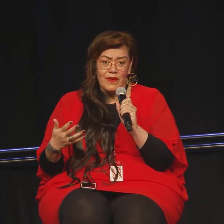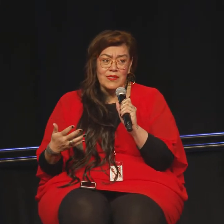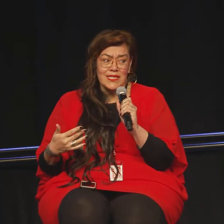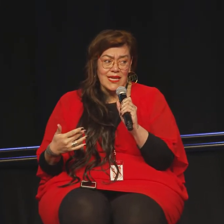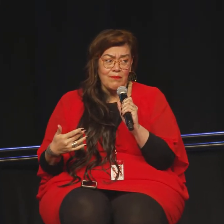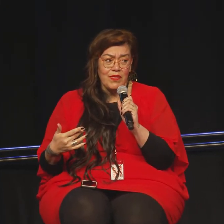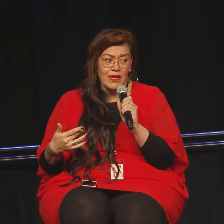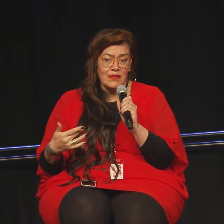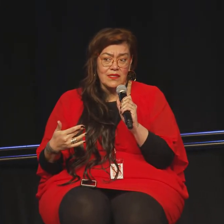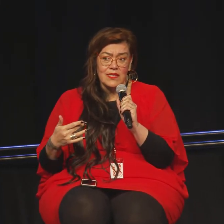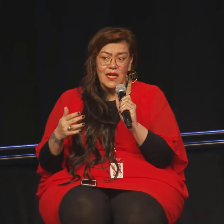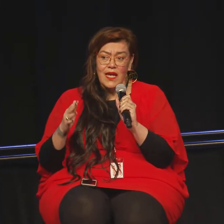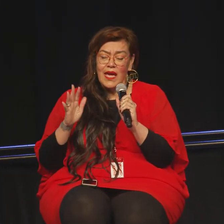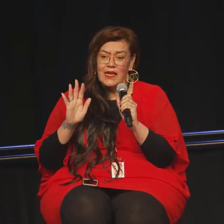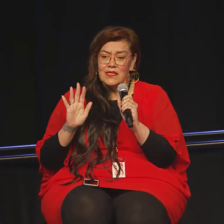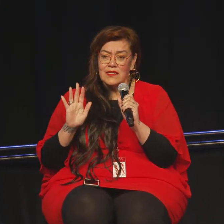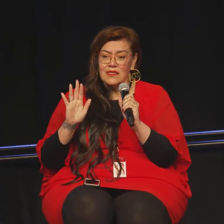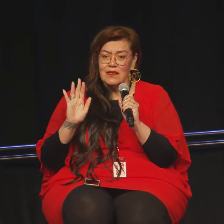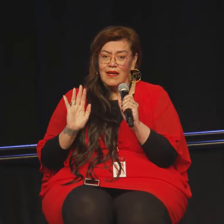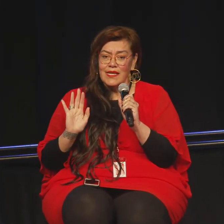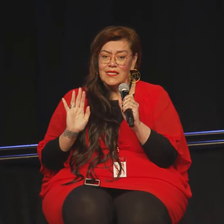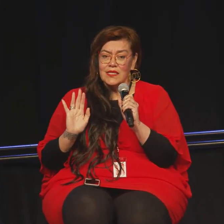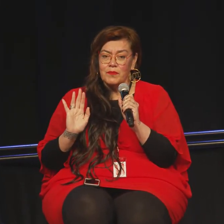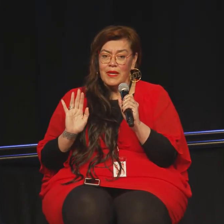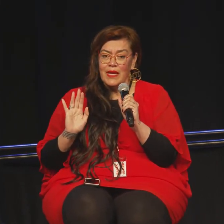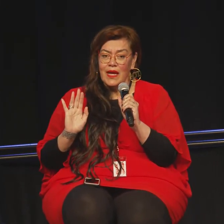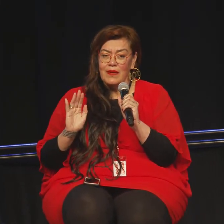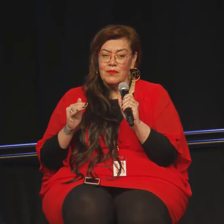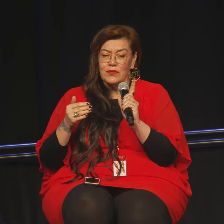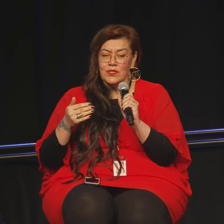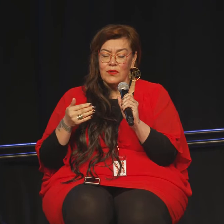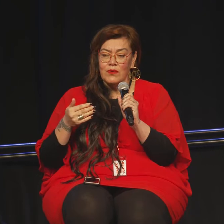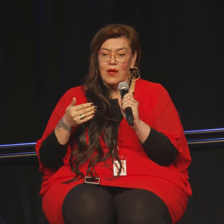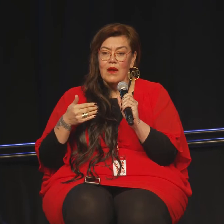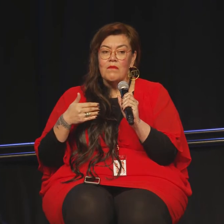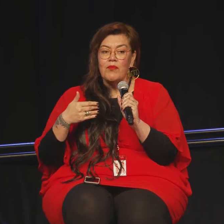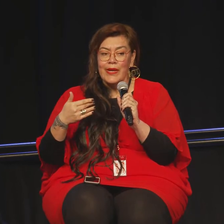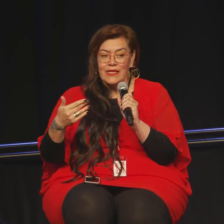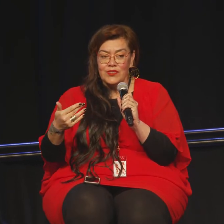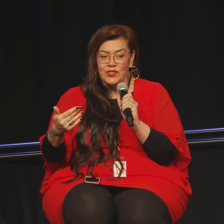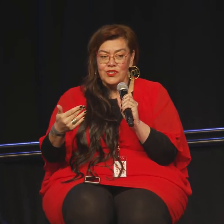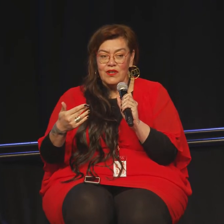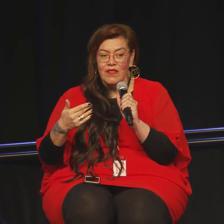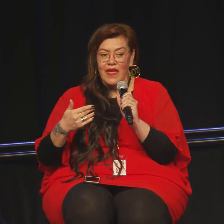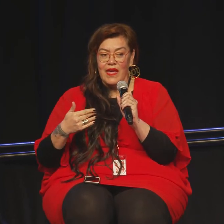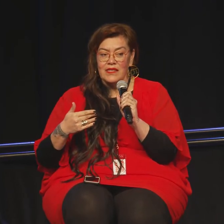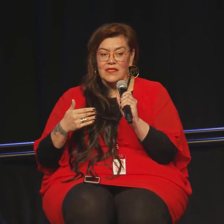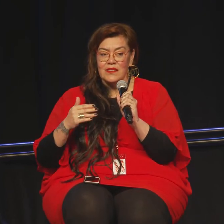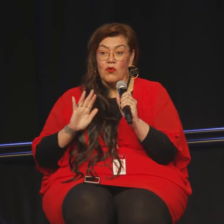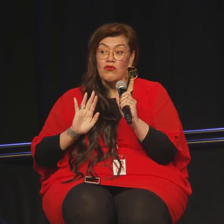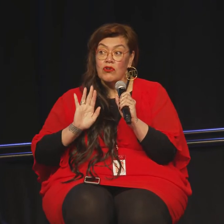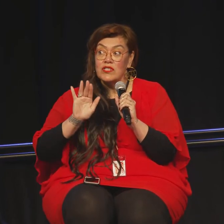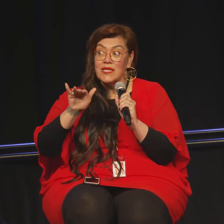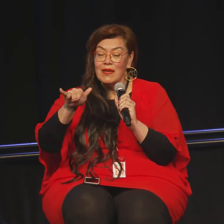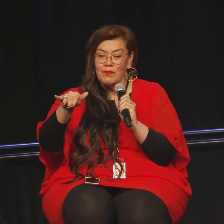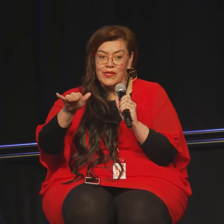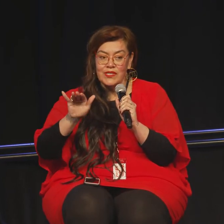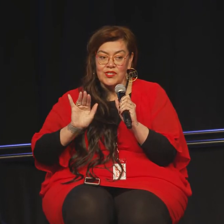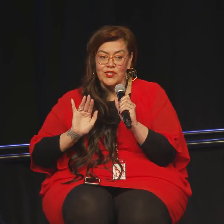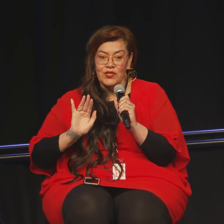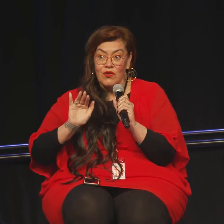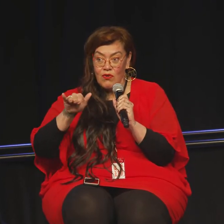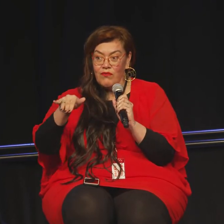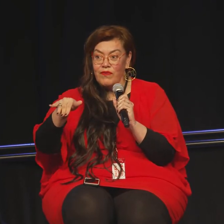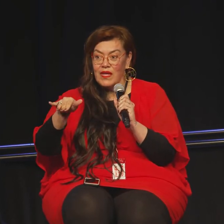know we all feel the same things and it's I guess it's being able to breach that cross